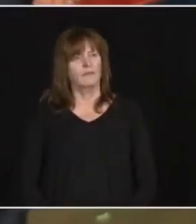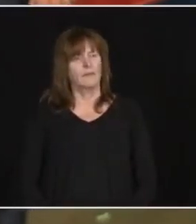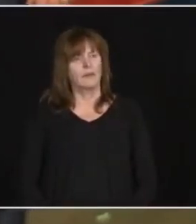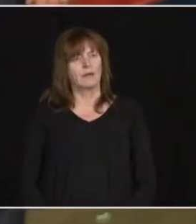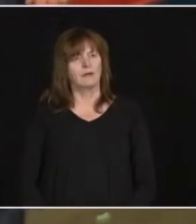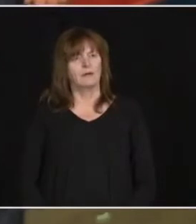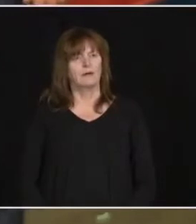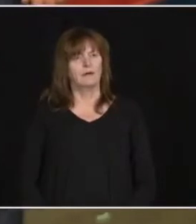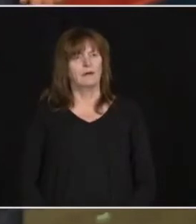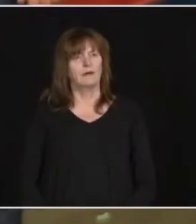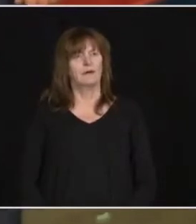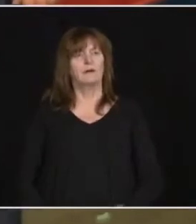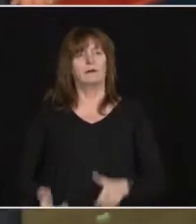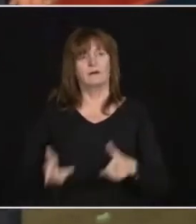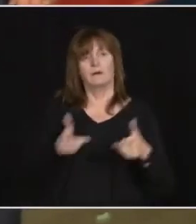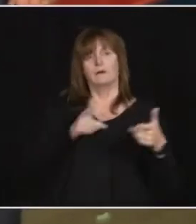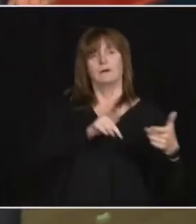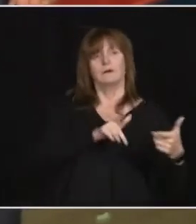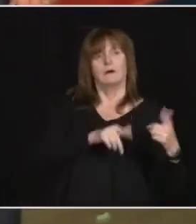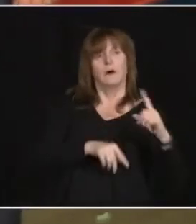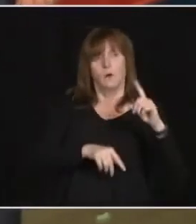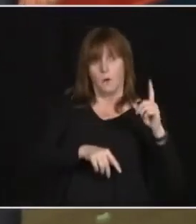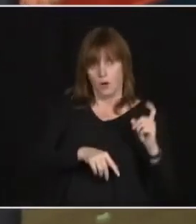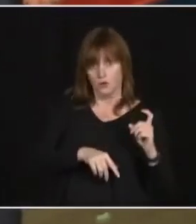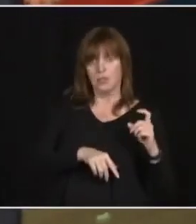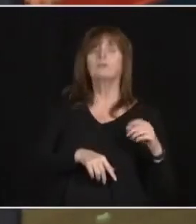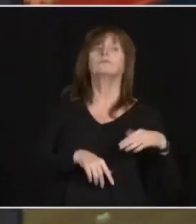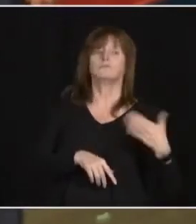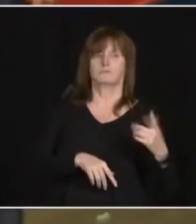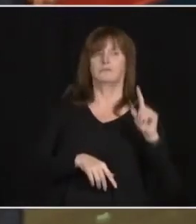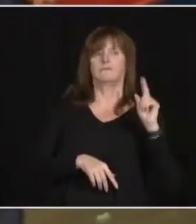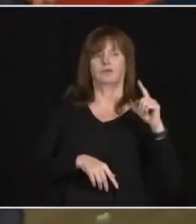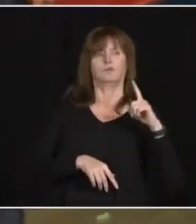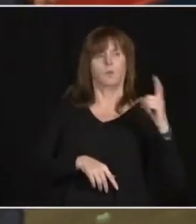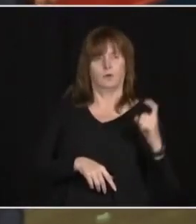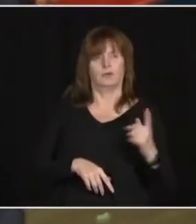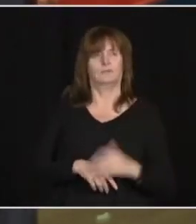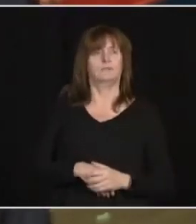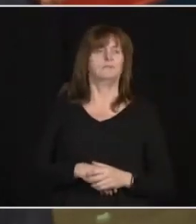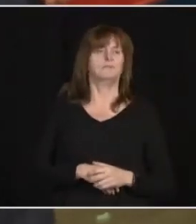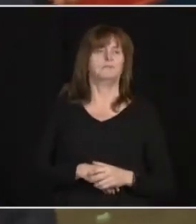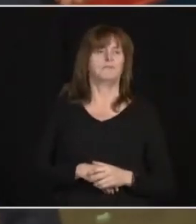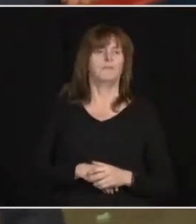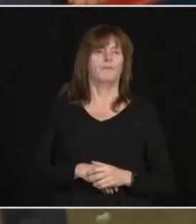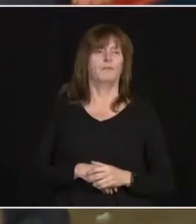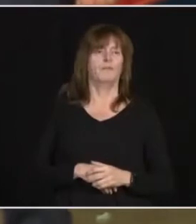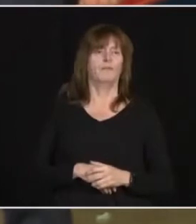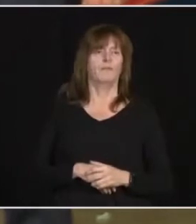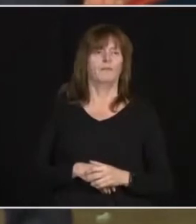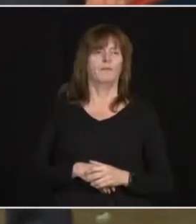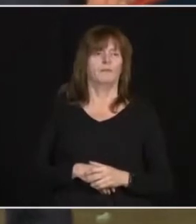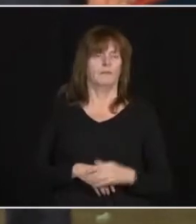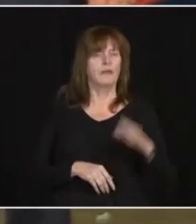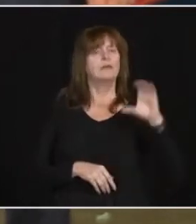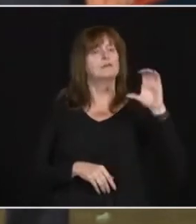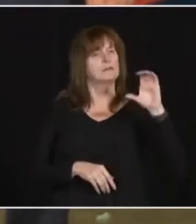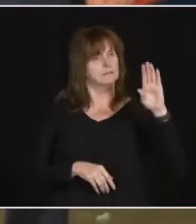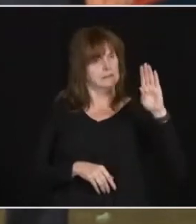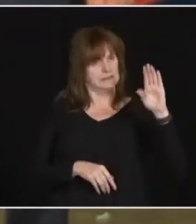We'll go to questions. First question. First question comes from Lisa Shing from CBC. Please go